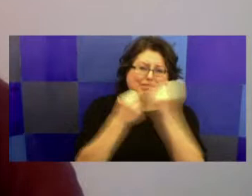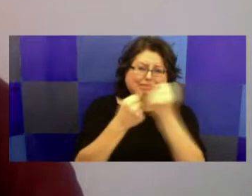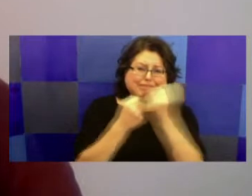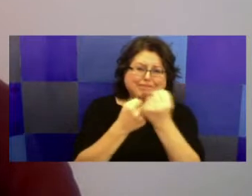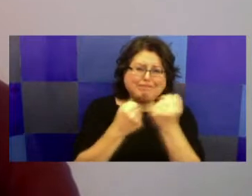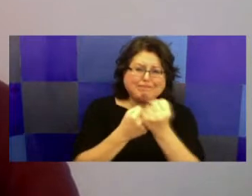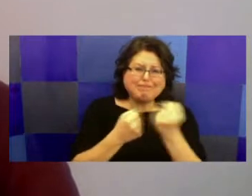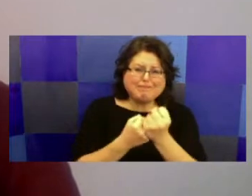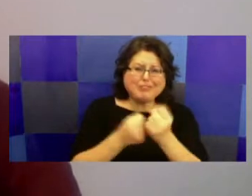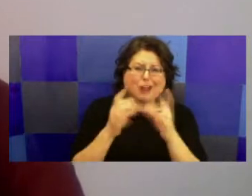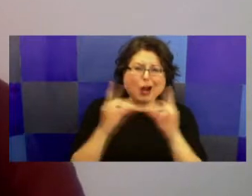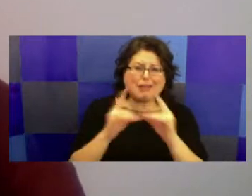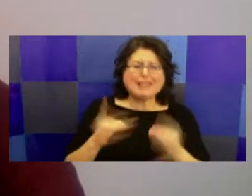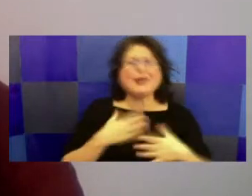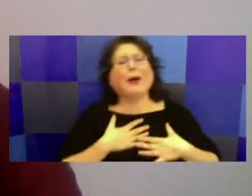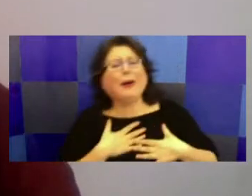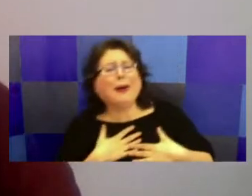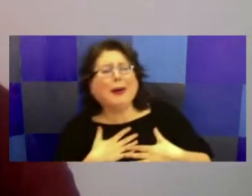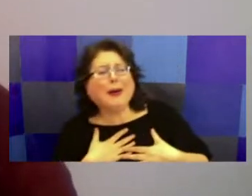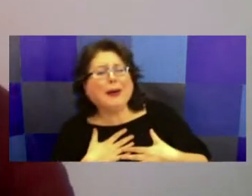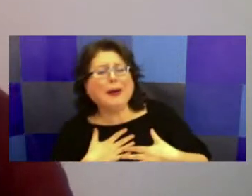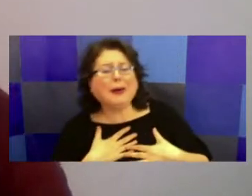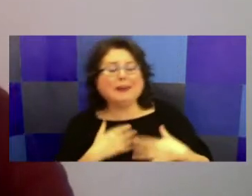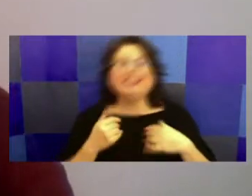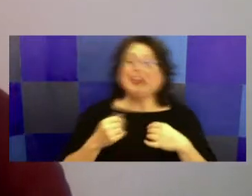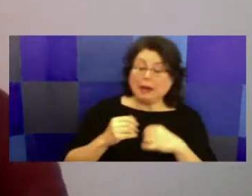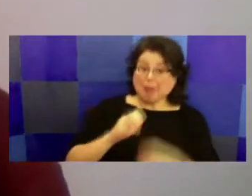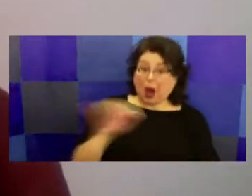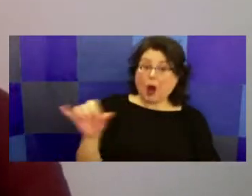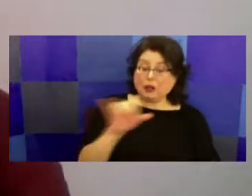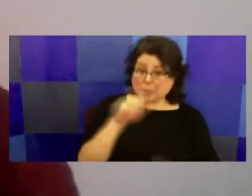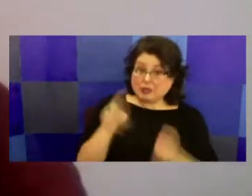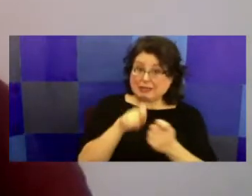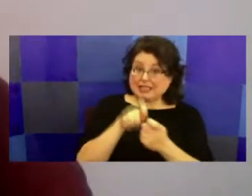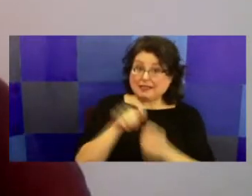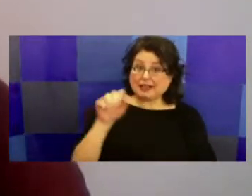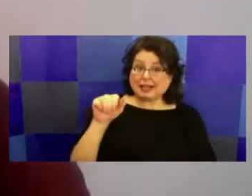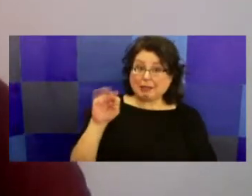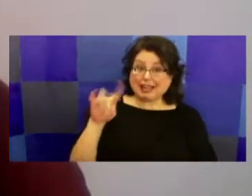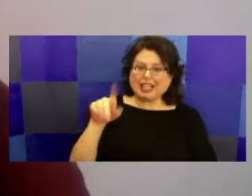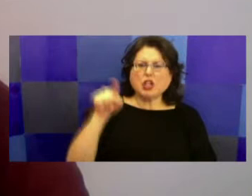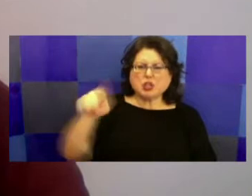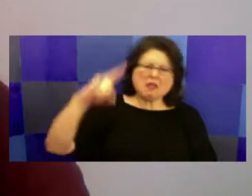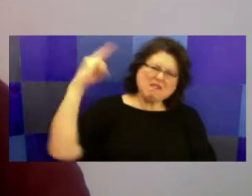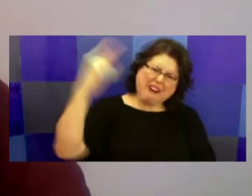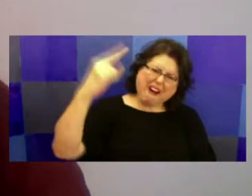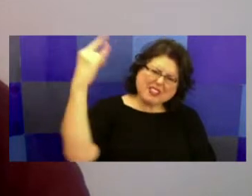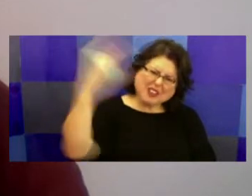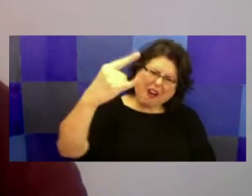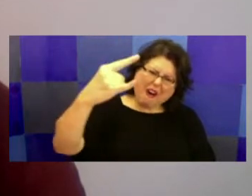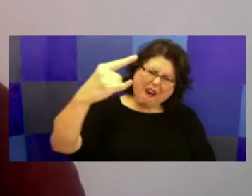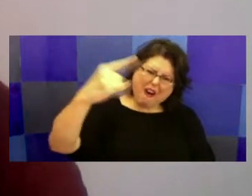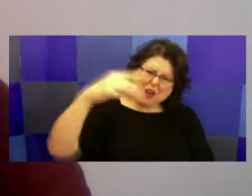for WLMP. Also, specifically, Amanda, about what a rock star you are today.